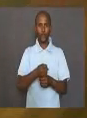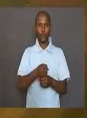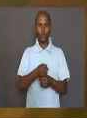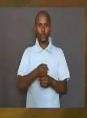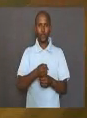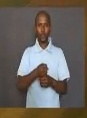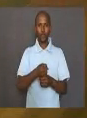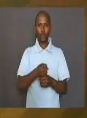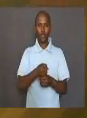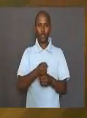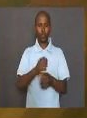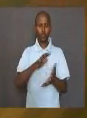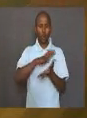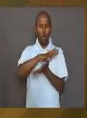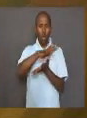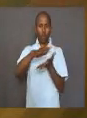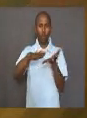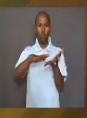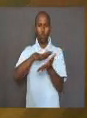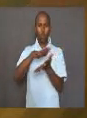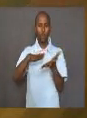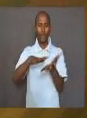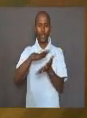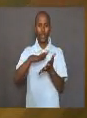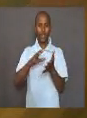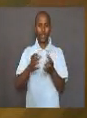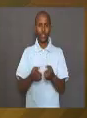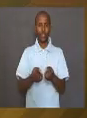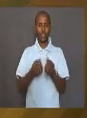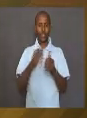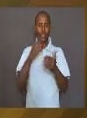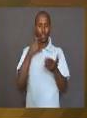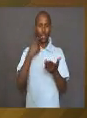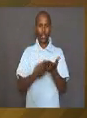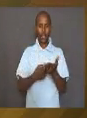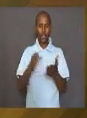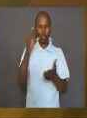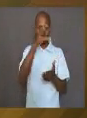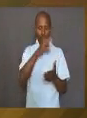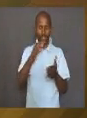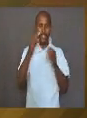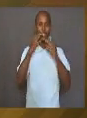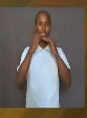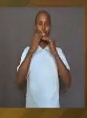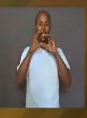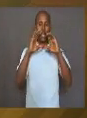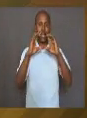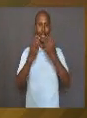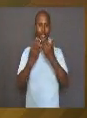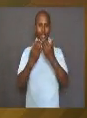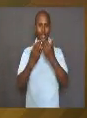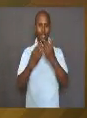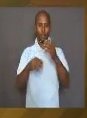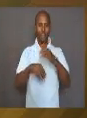For more complicated ungrouped data, you find the classes by finding